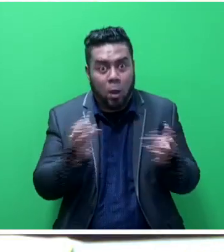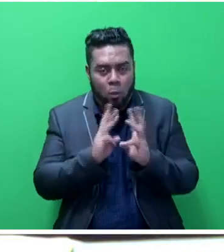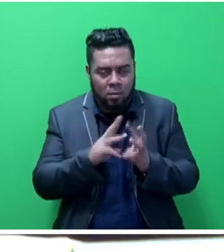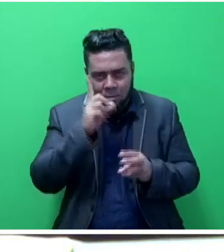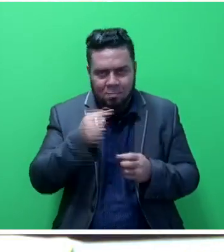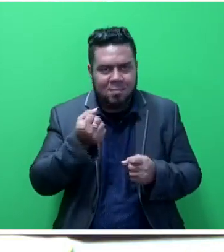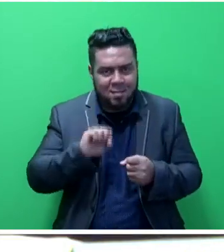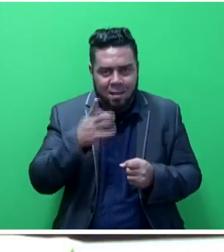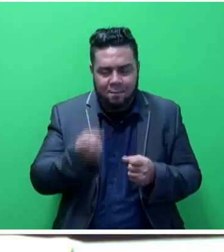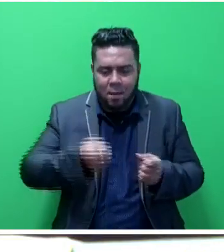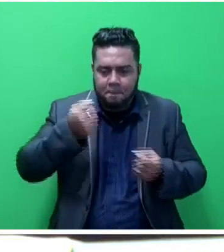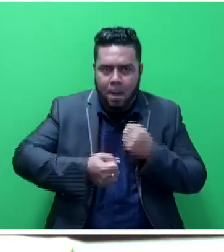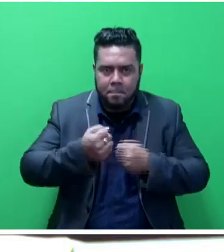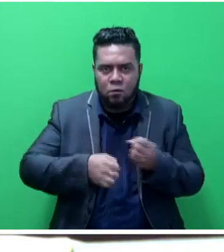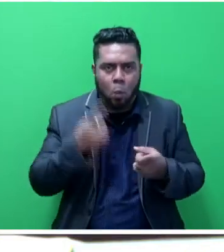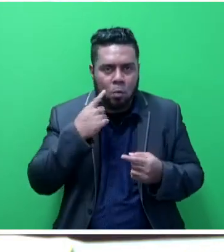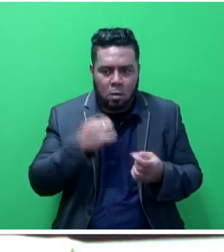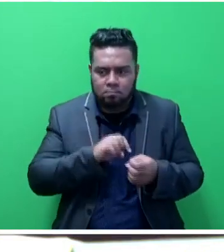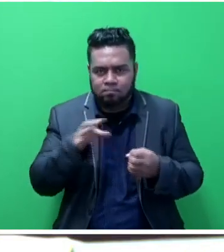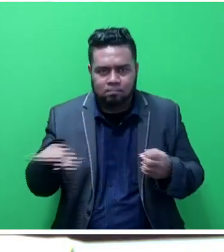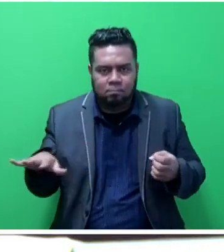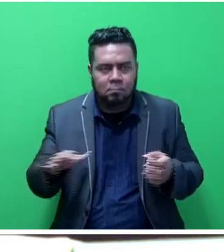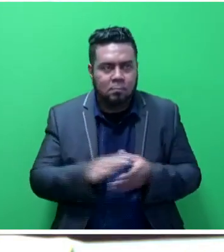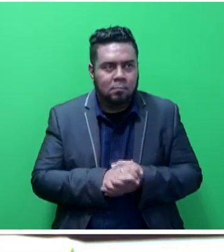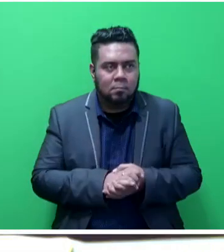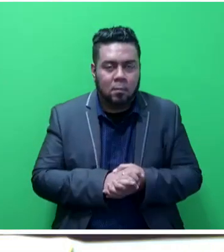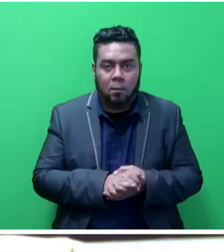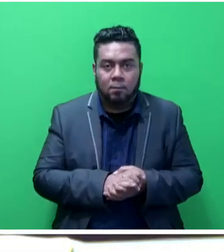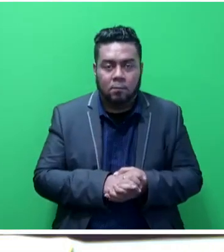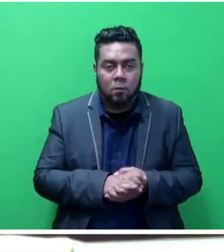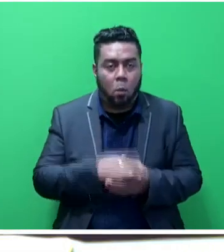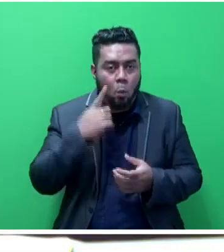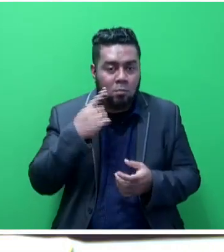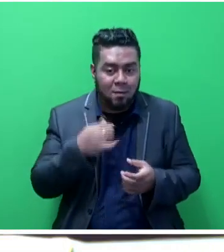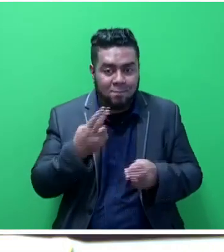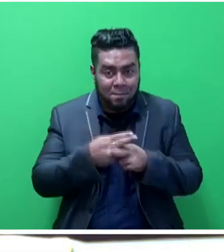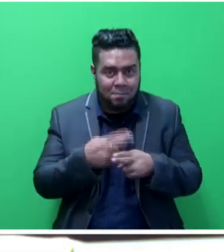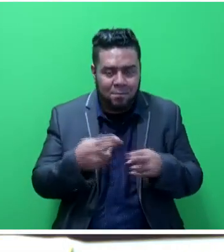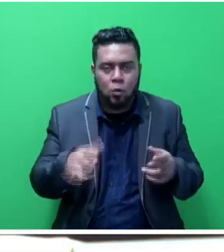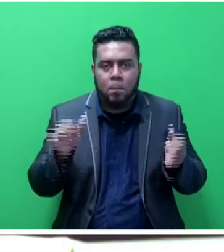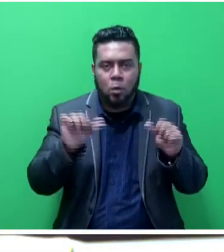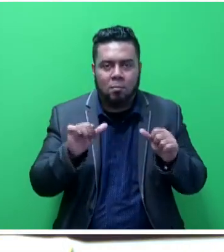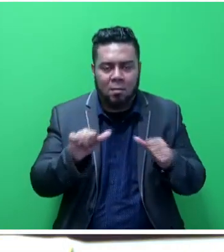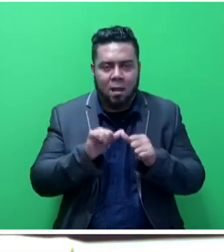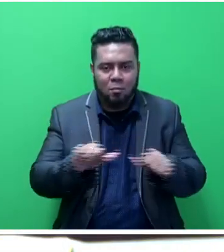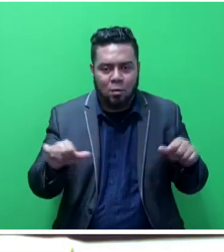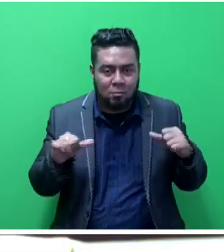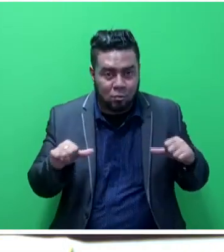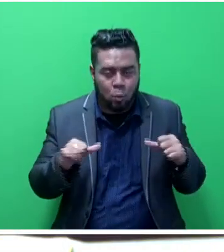Nursery sets and hydroponic sets as part of the protected agriculture, so that we can have